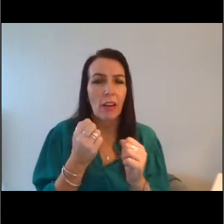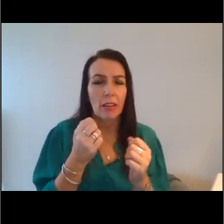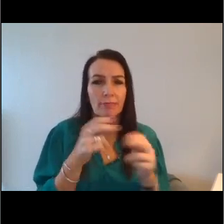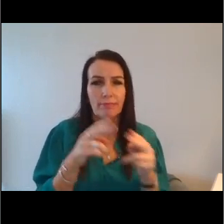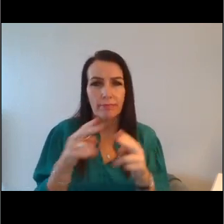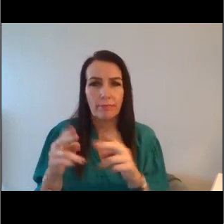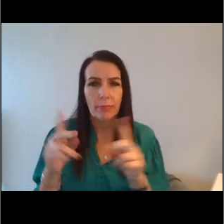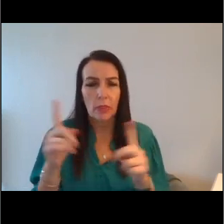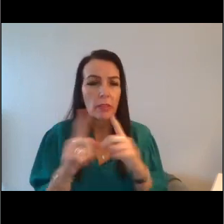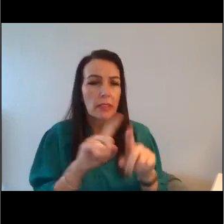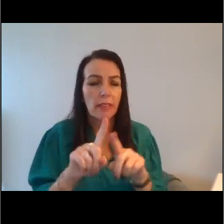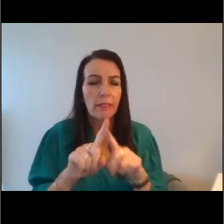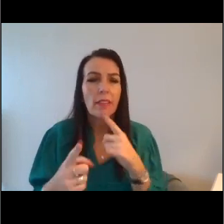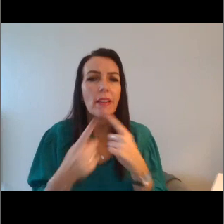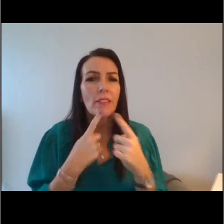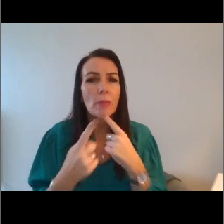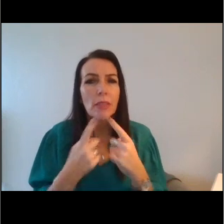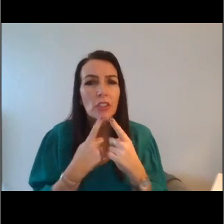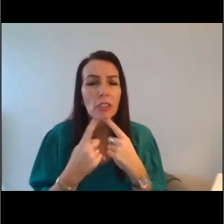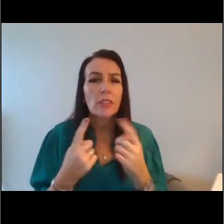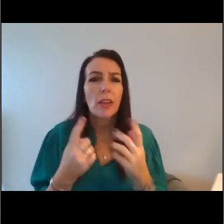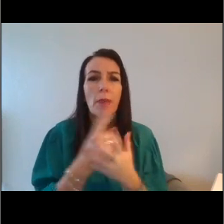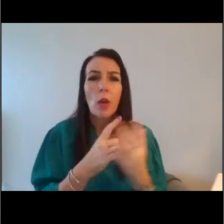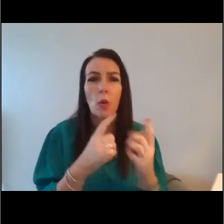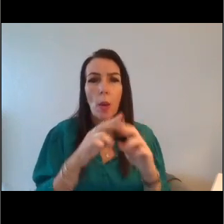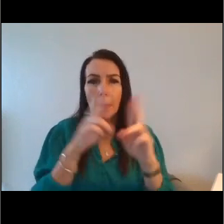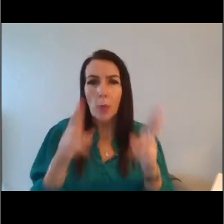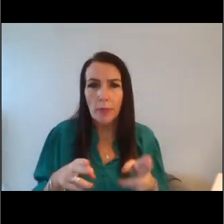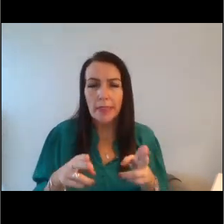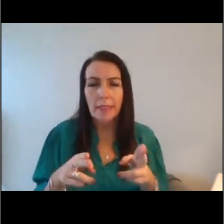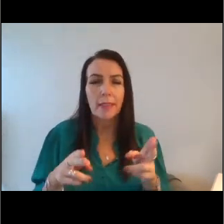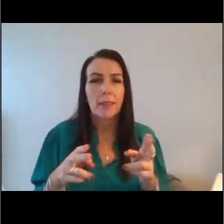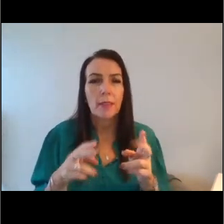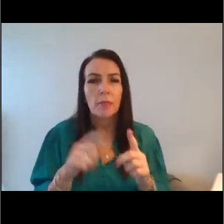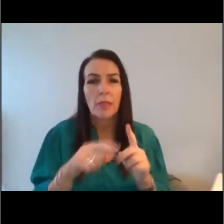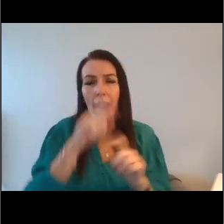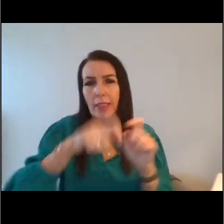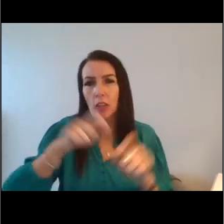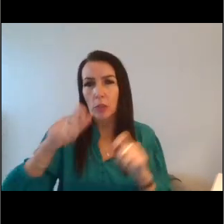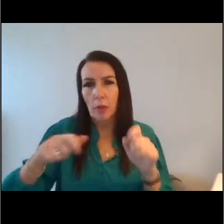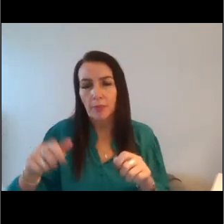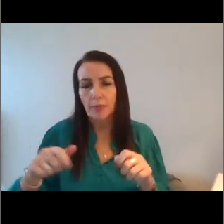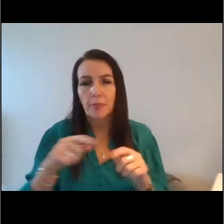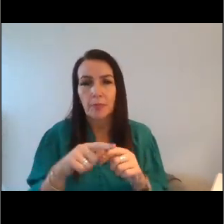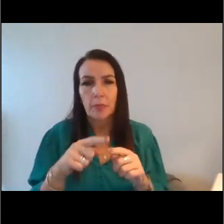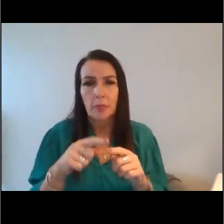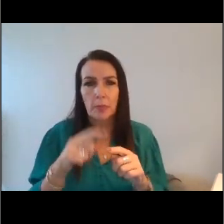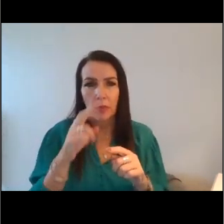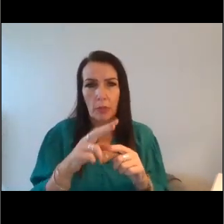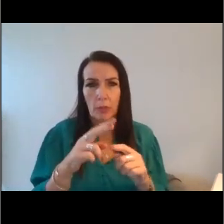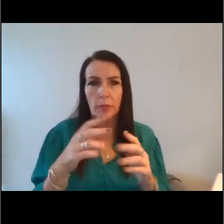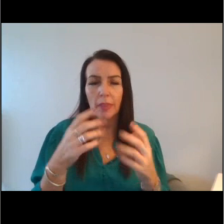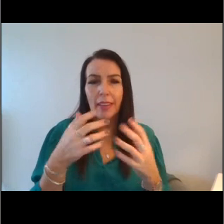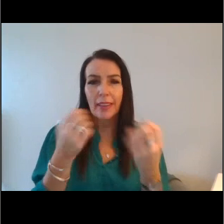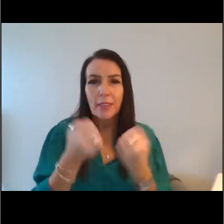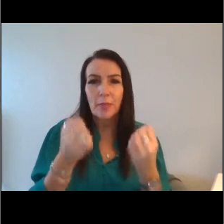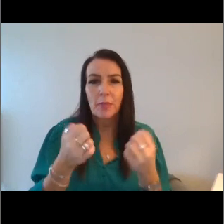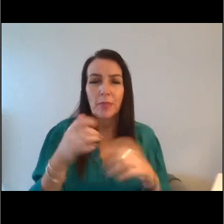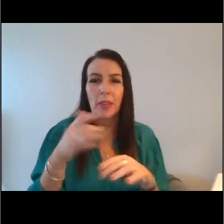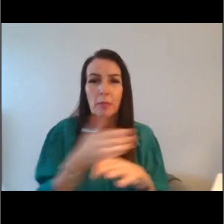of information about a property and and the customer. So looking at energy performance of